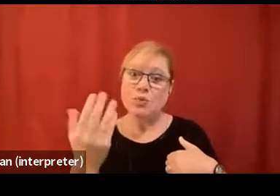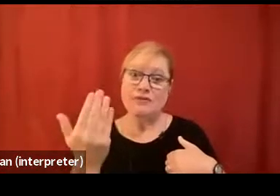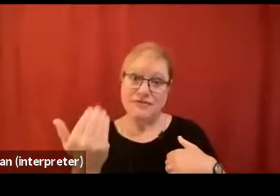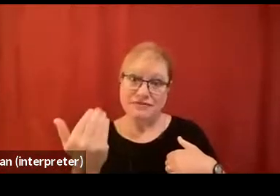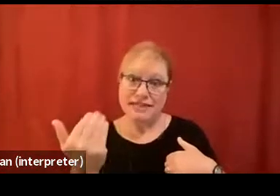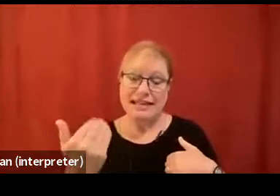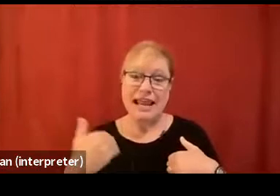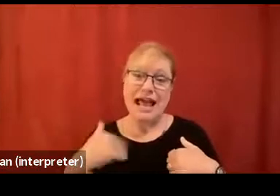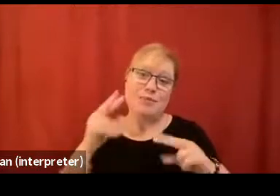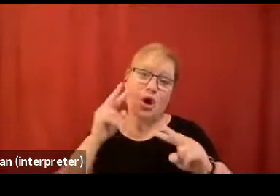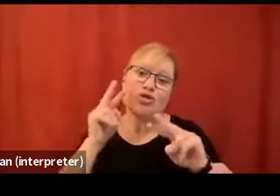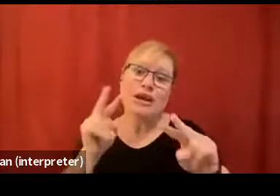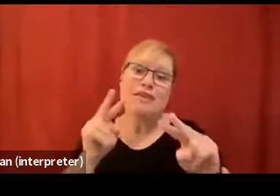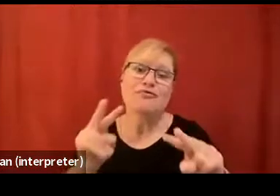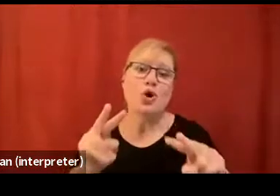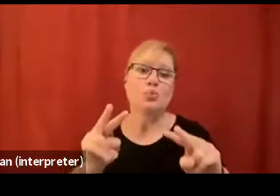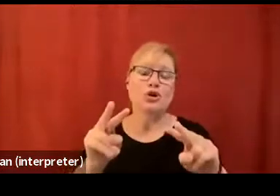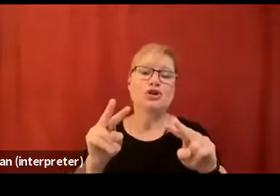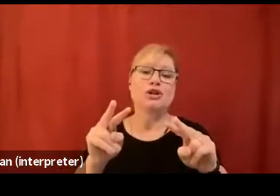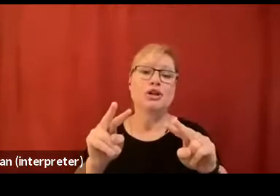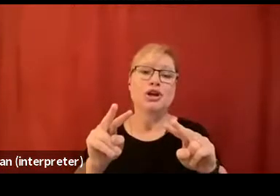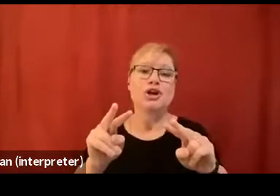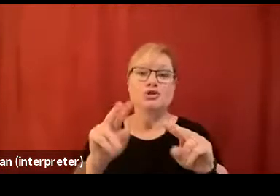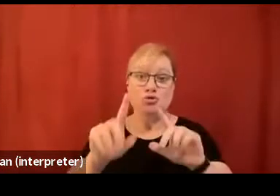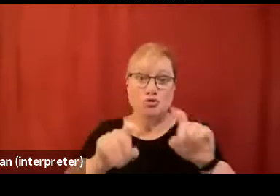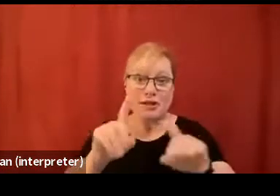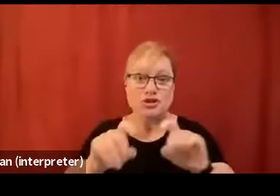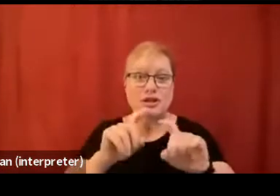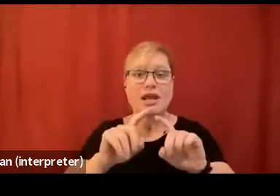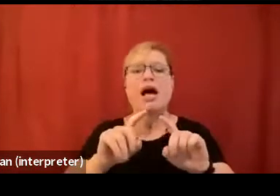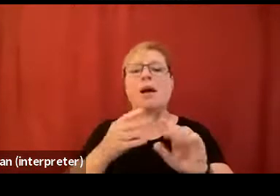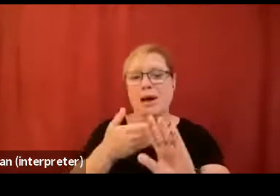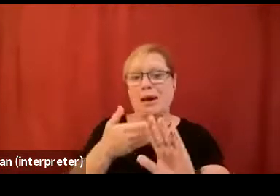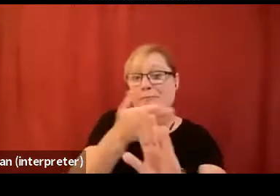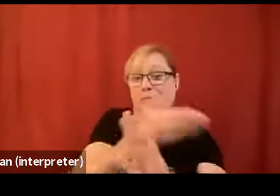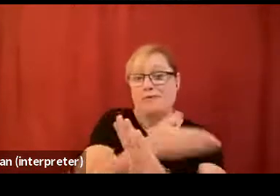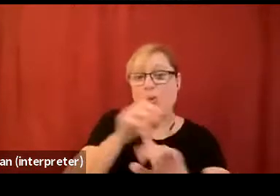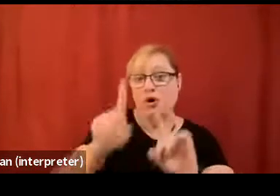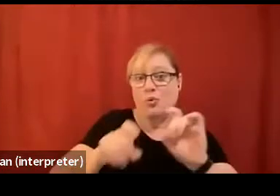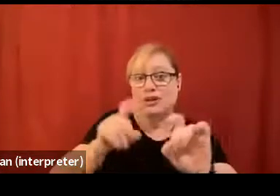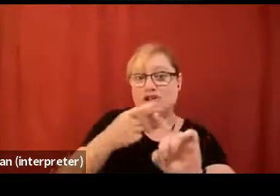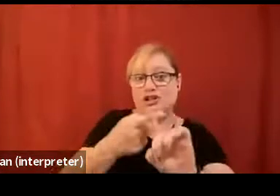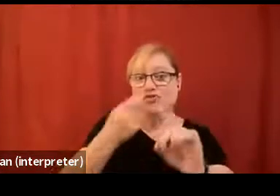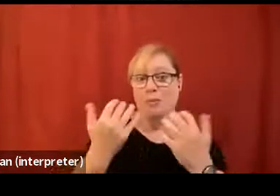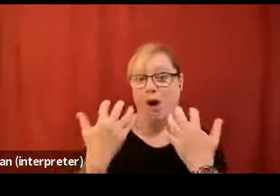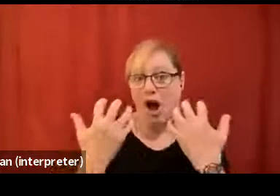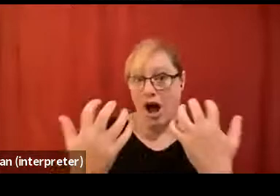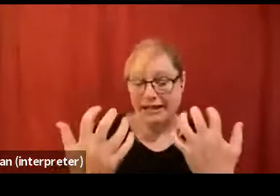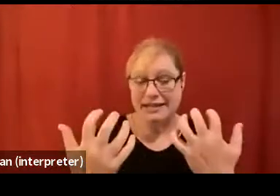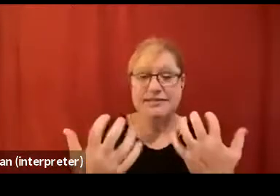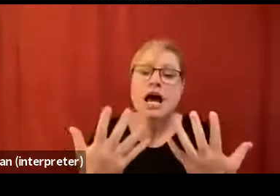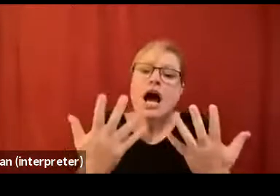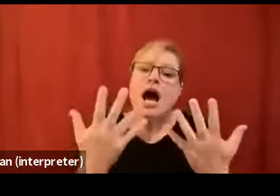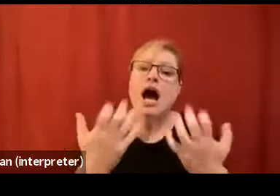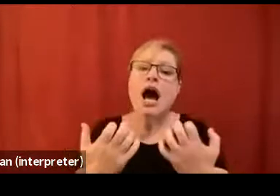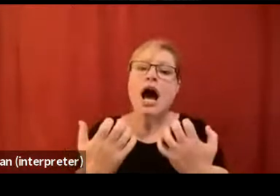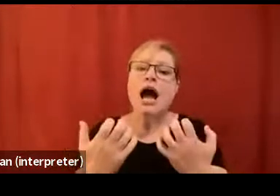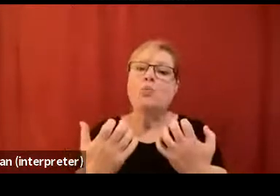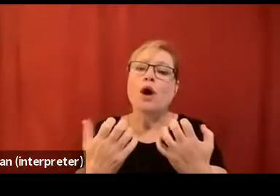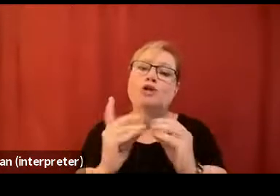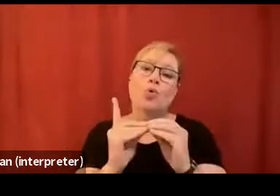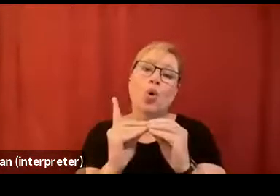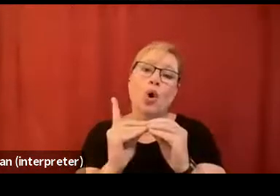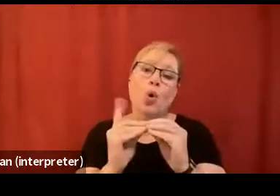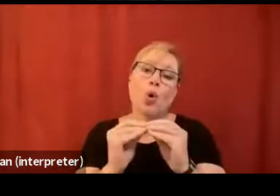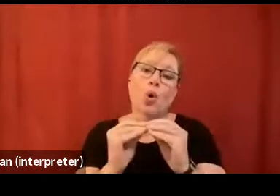to turning to your questions. But before I turn to the questions from the audience here, I just want to do one more